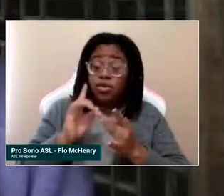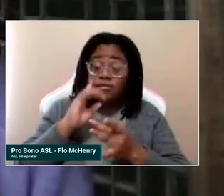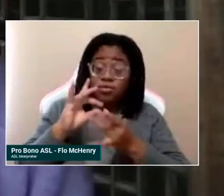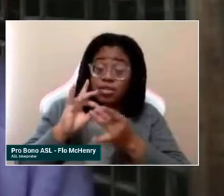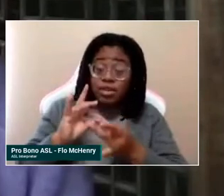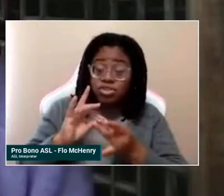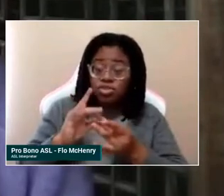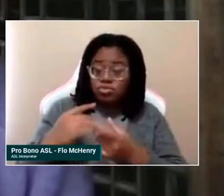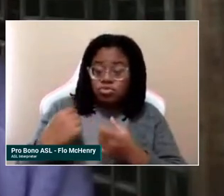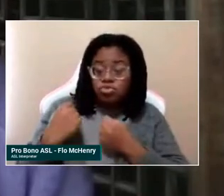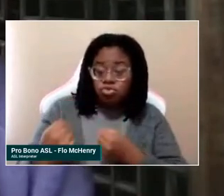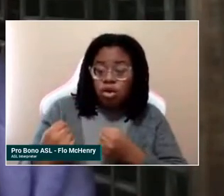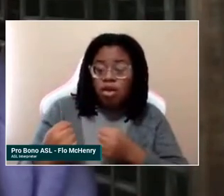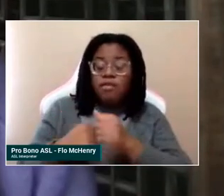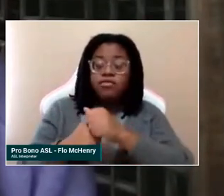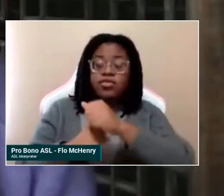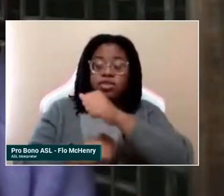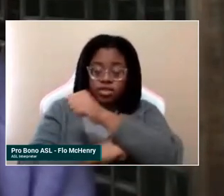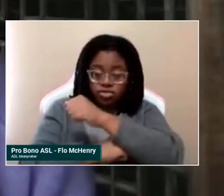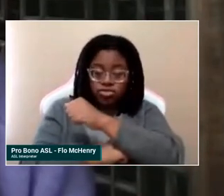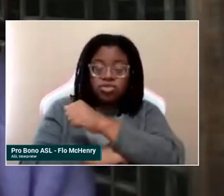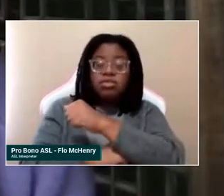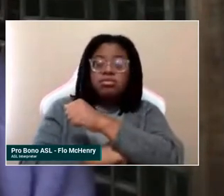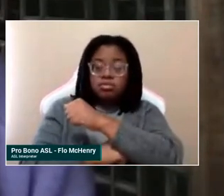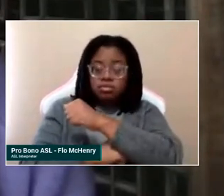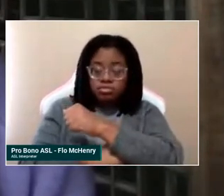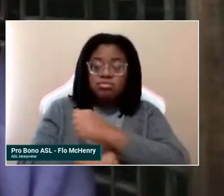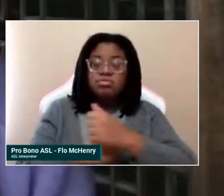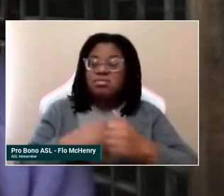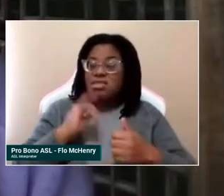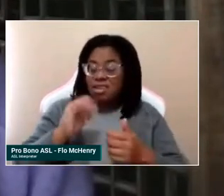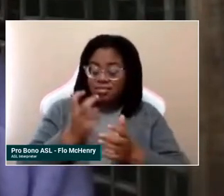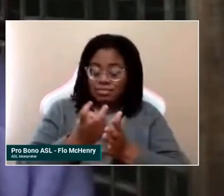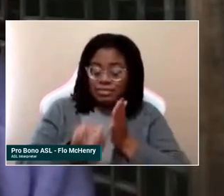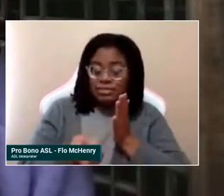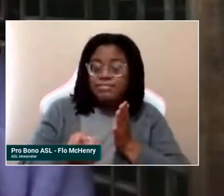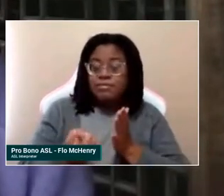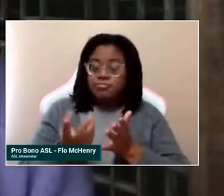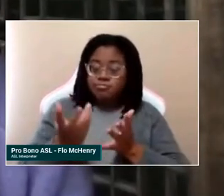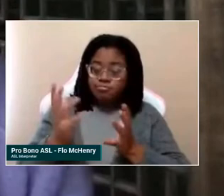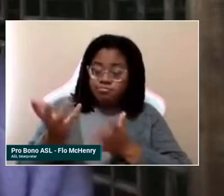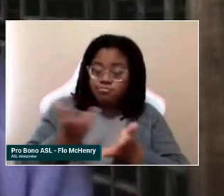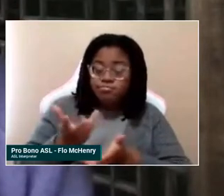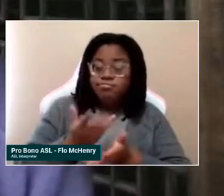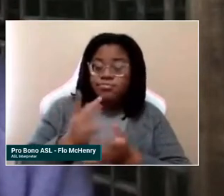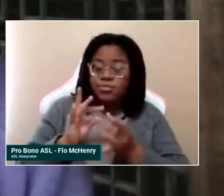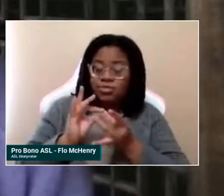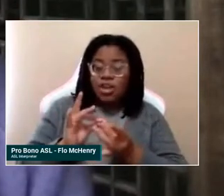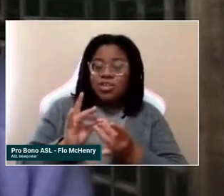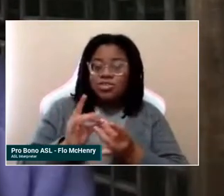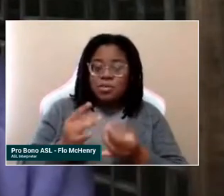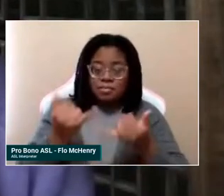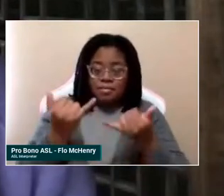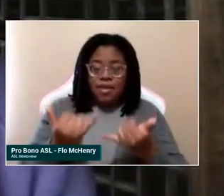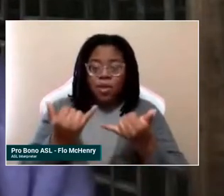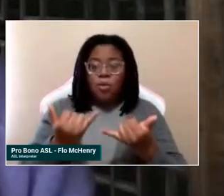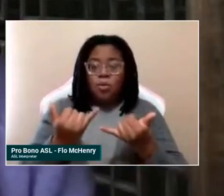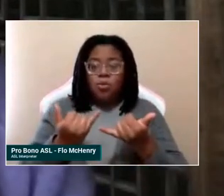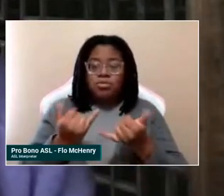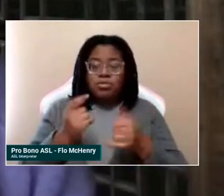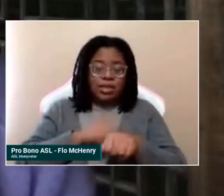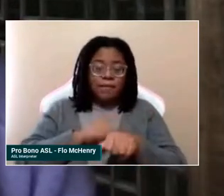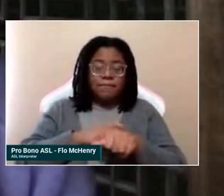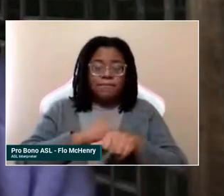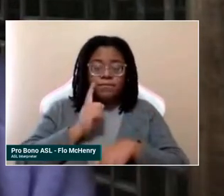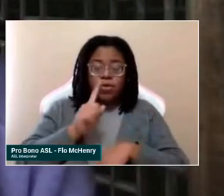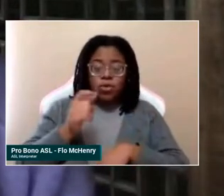foundation from which to act. And the time to deepen and strengthen those relationships is now, here today, and in your daily